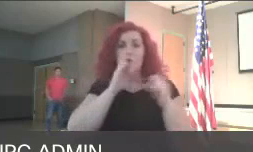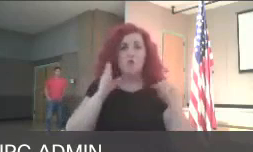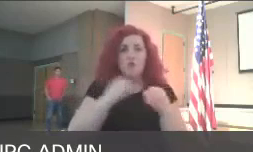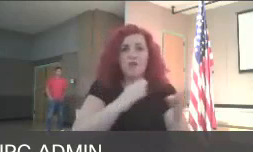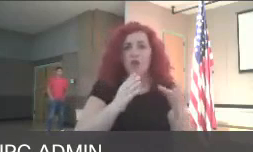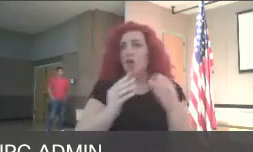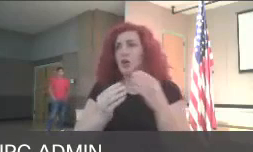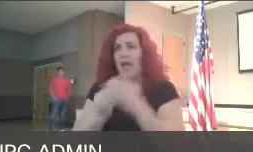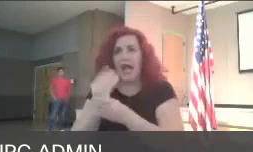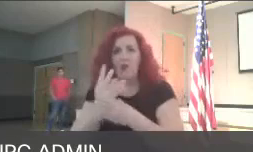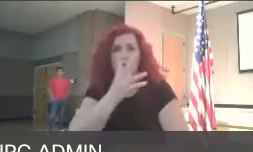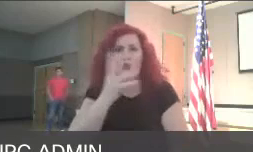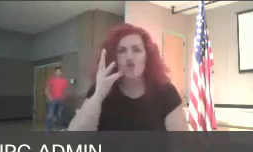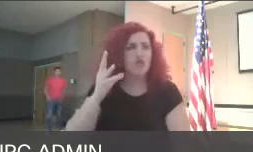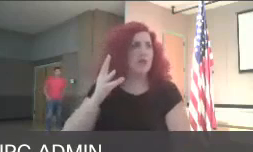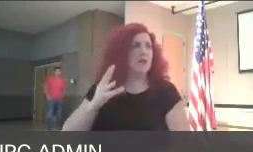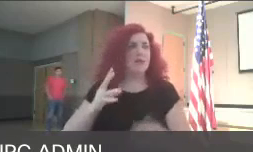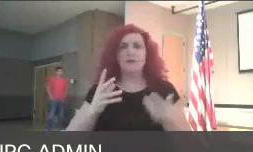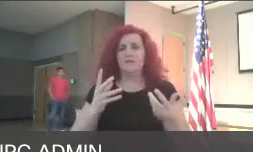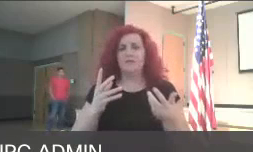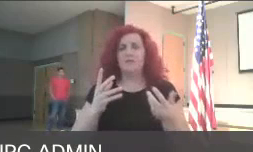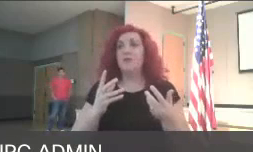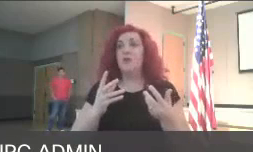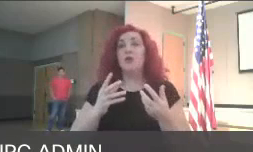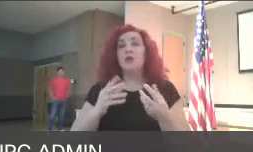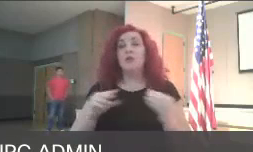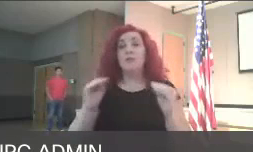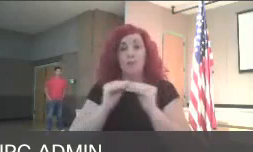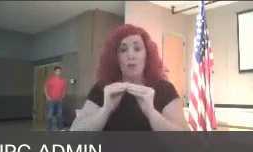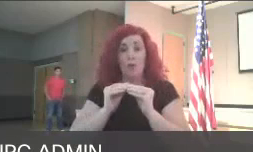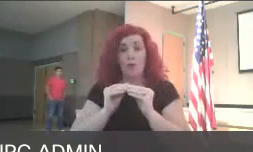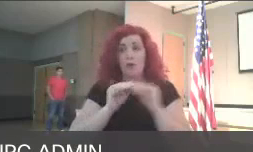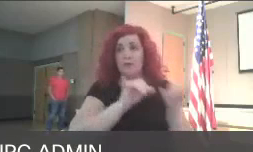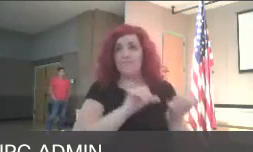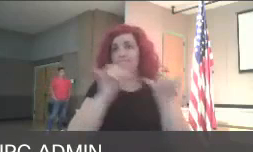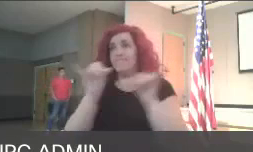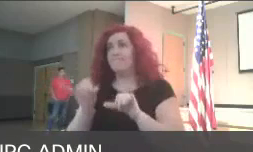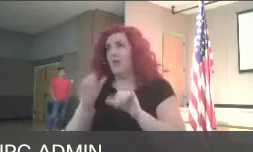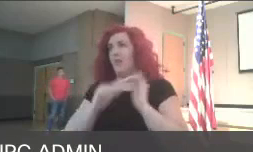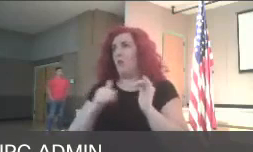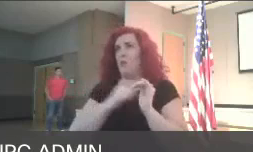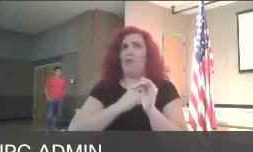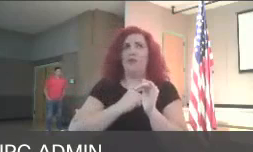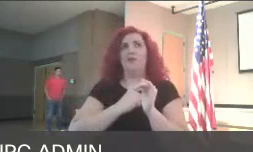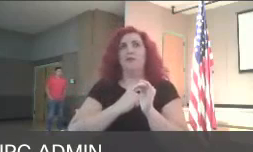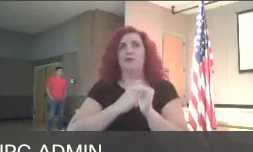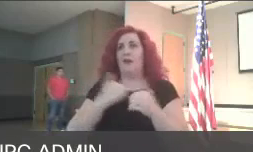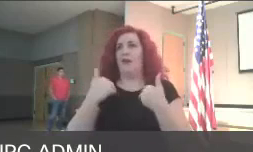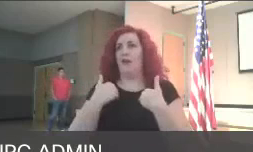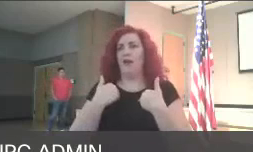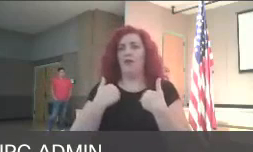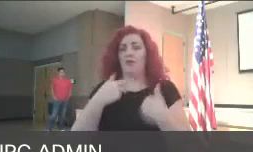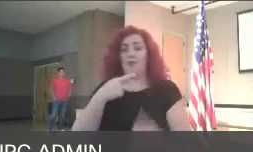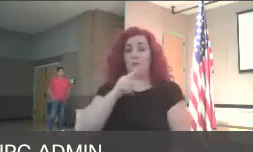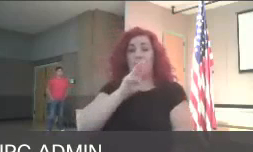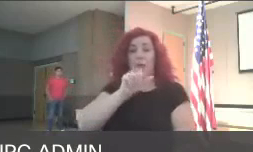agriculture, and much more, we have much more in common than we do than with Pima